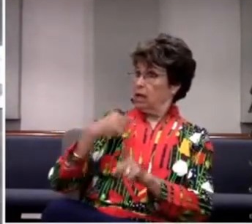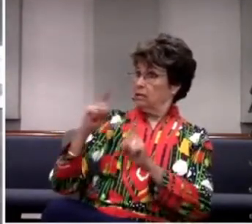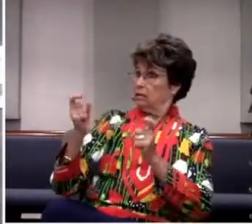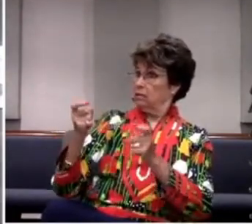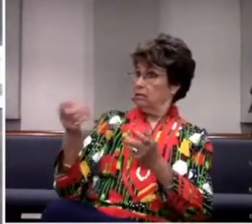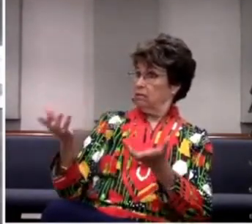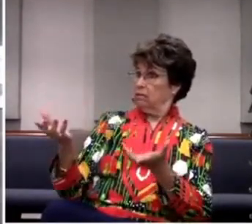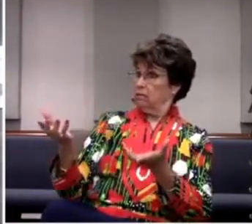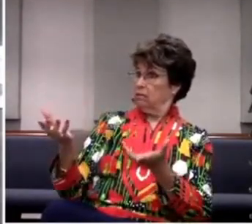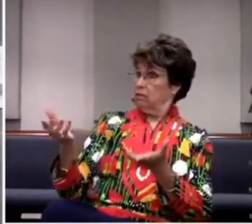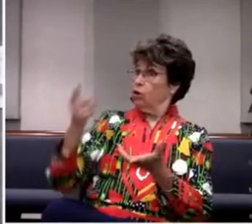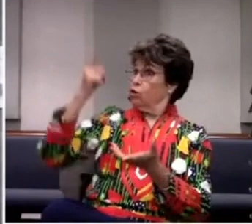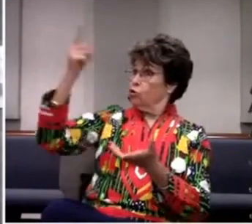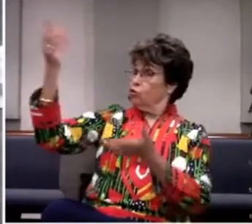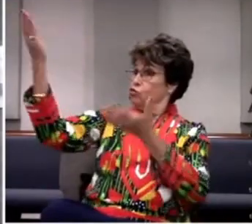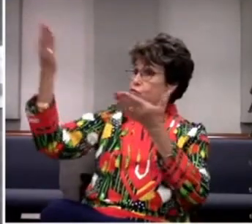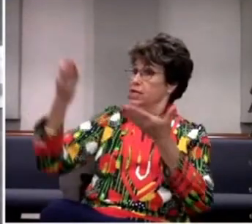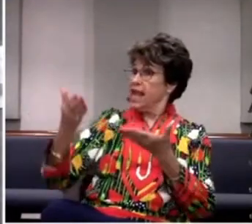You gave her to me.